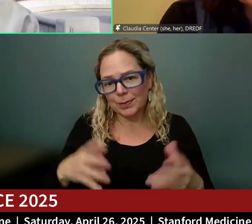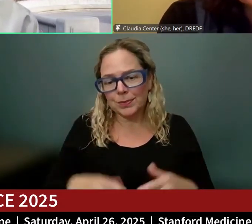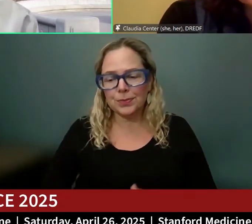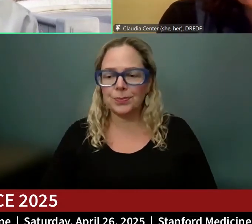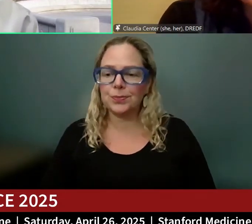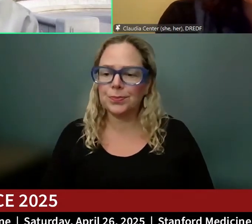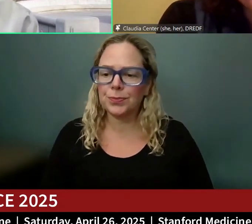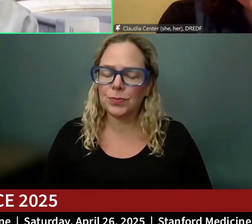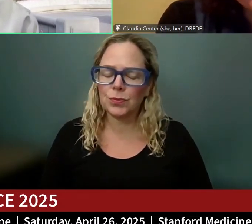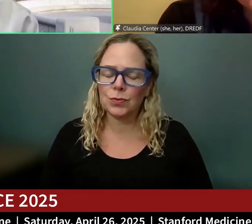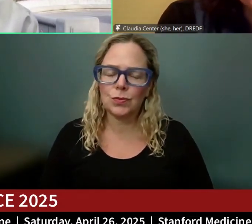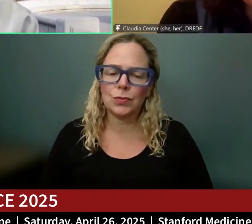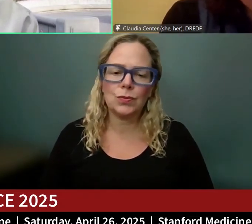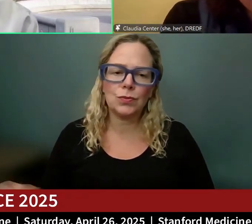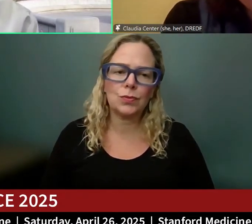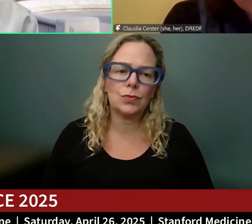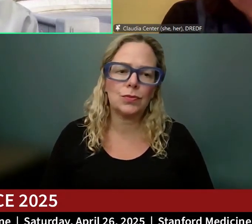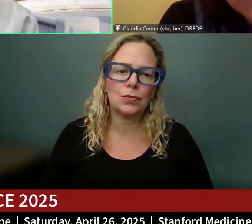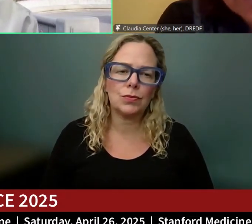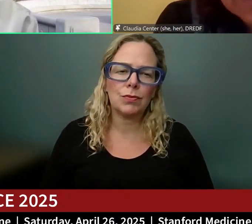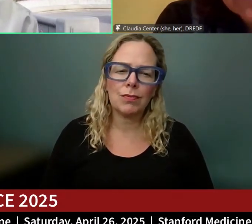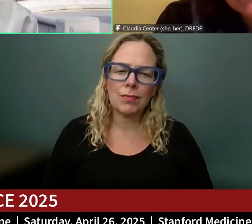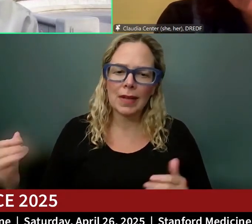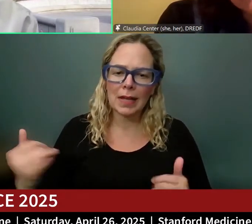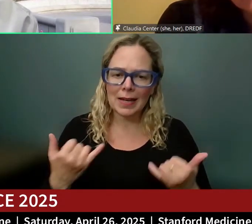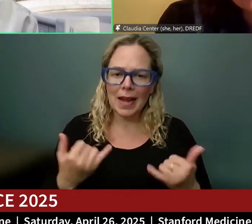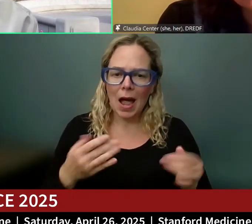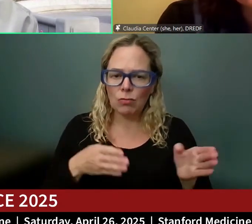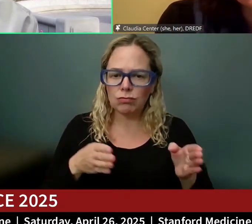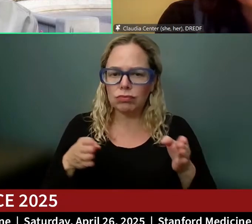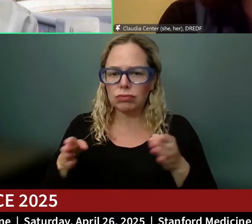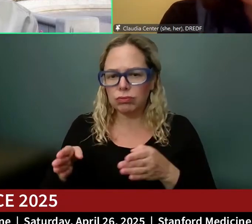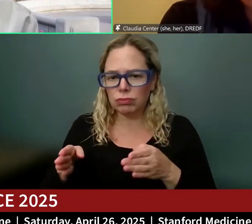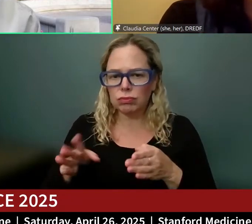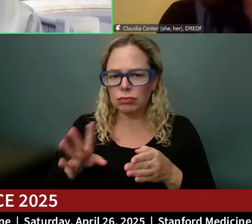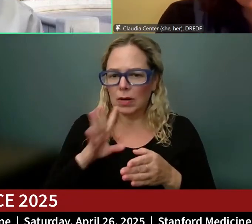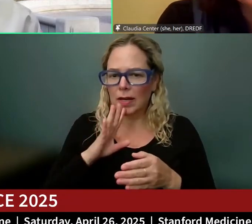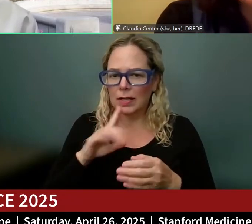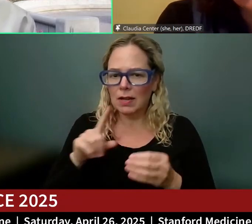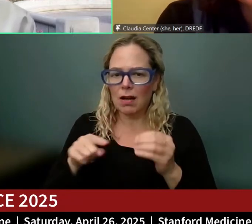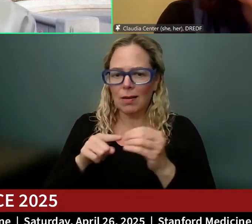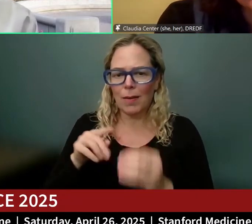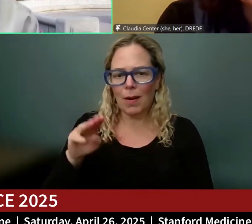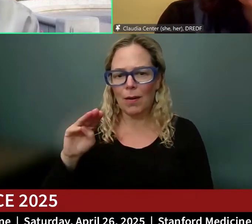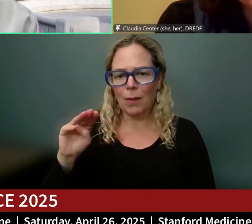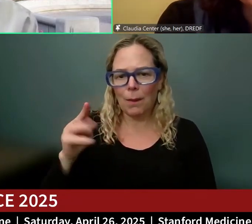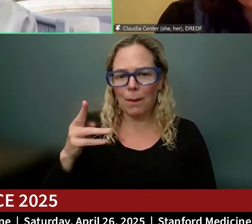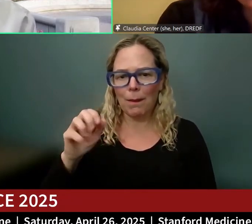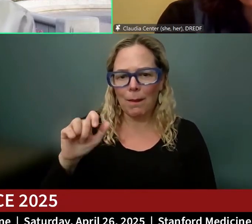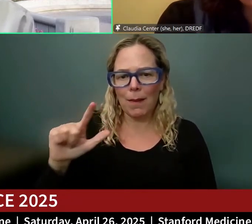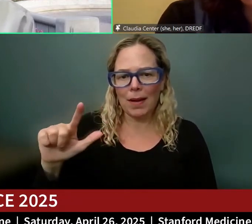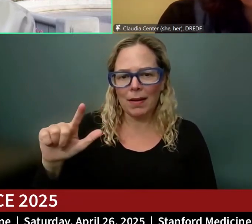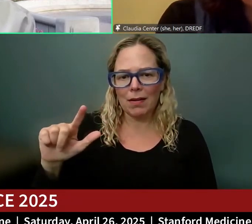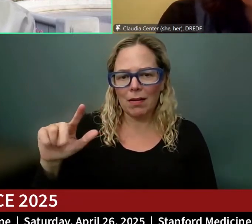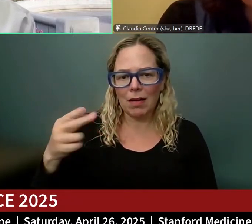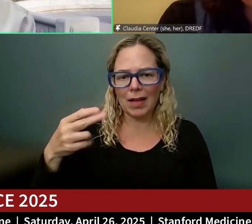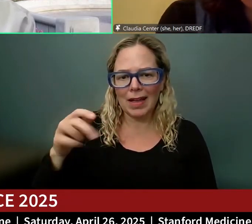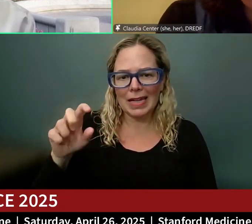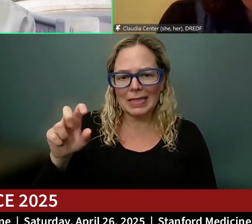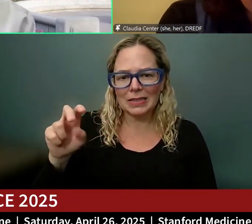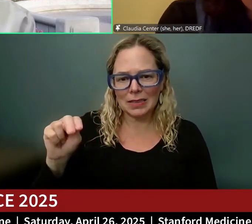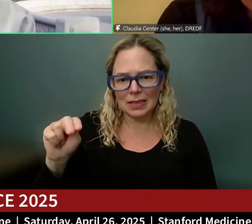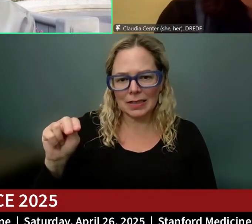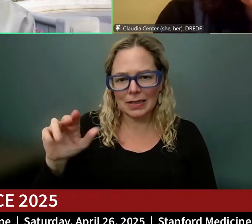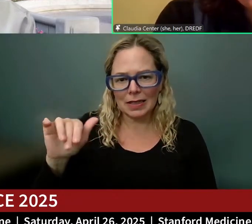Let's shift gears a little bit and talk about the Michael Hickson case. And can you tell our audience about